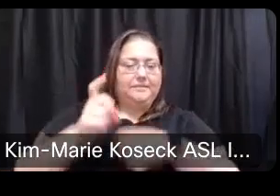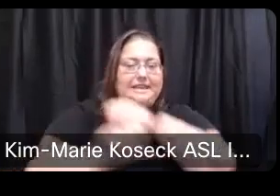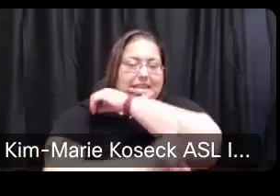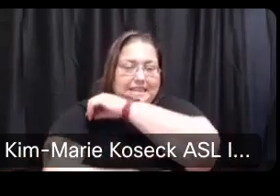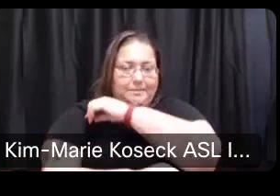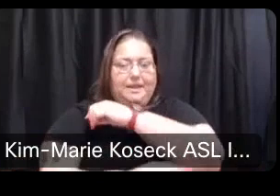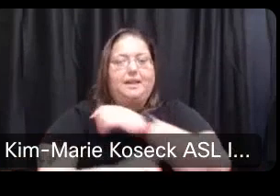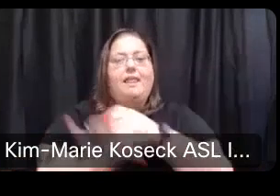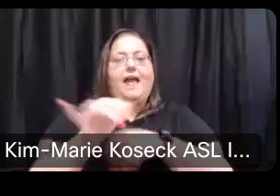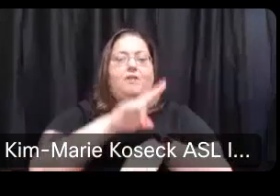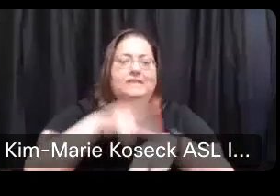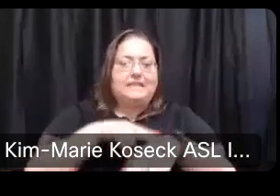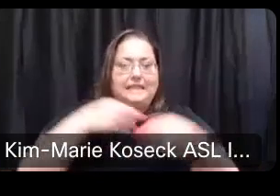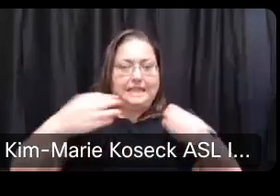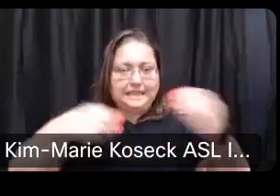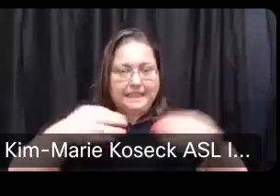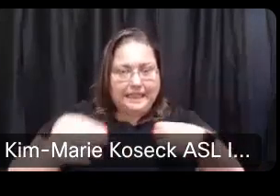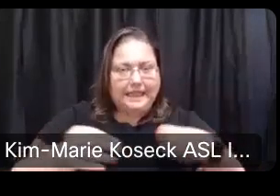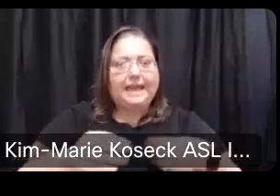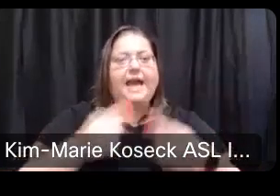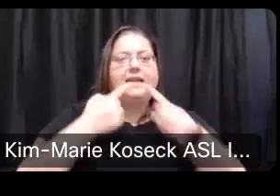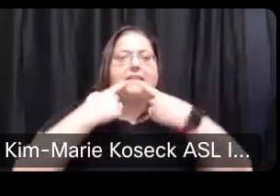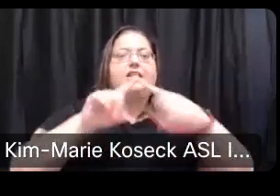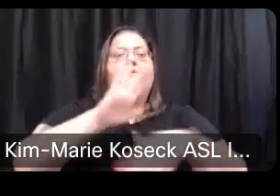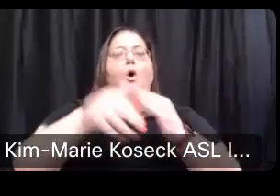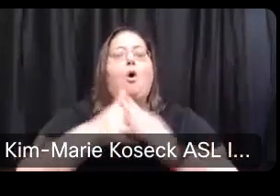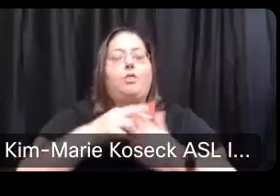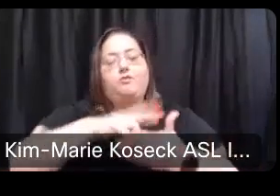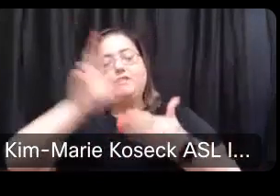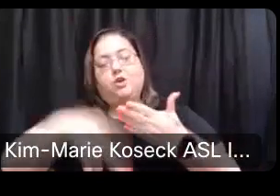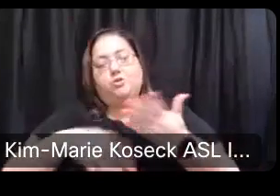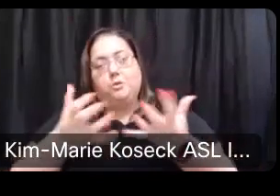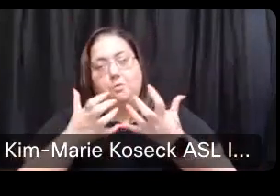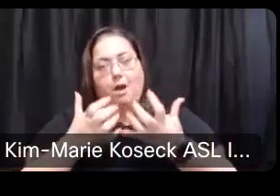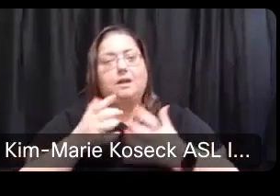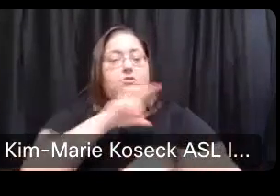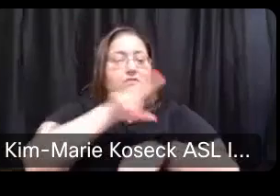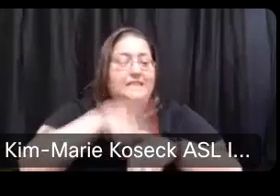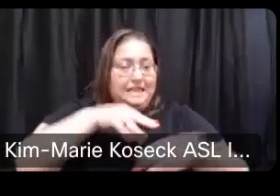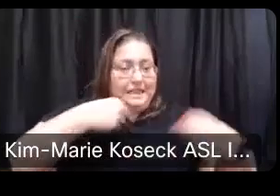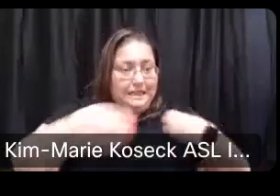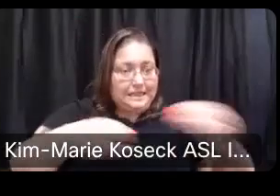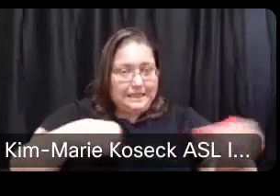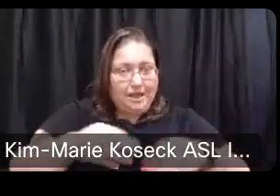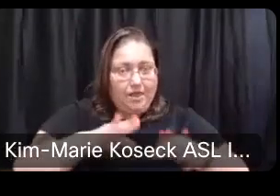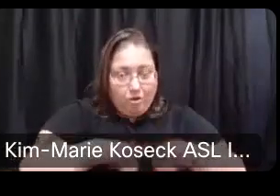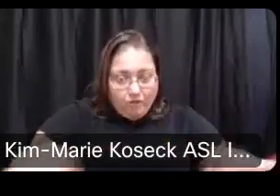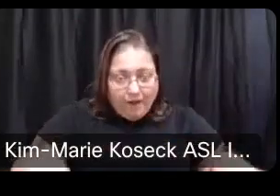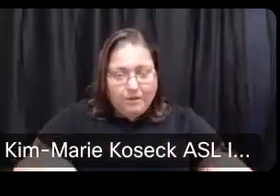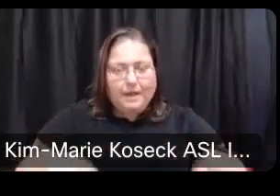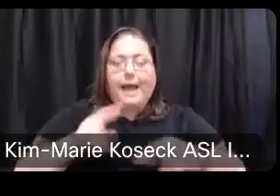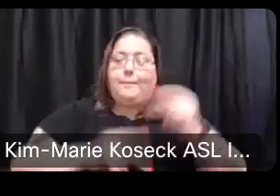resiliency, and really achieve the results that we want, which is resiliency on the ground, resiliency built